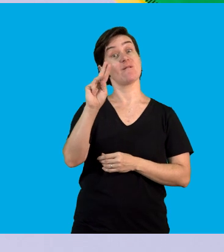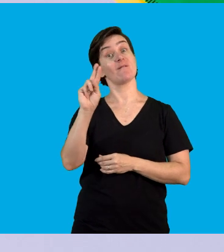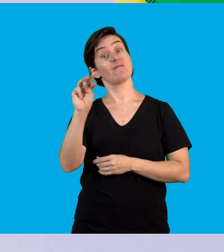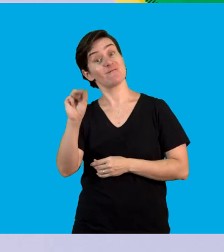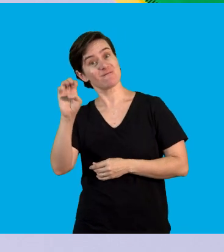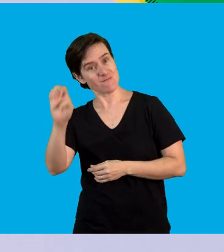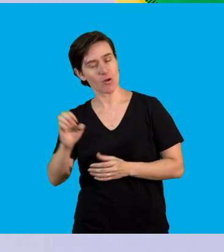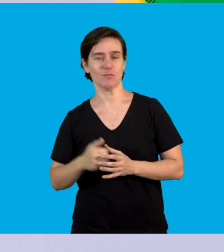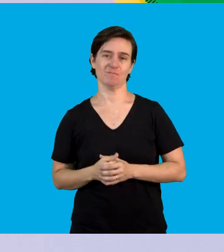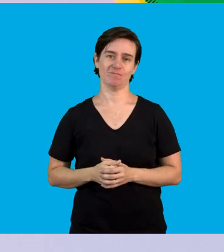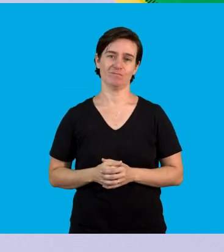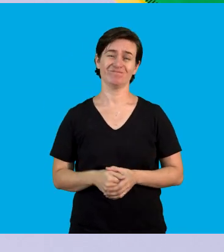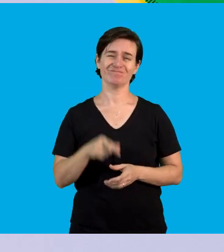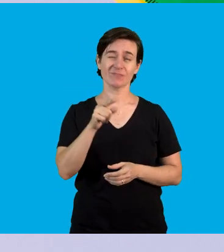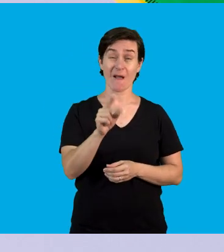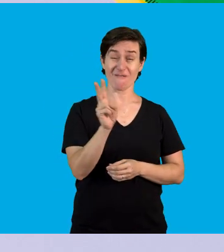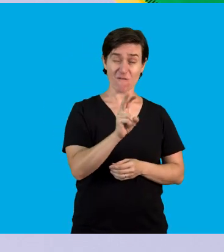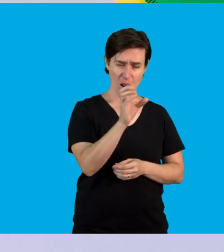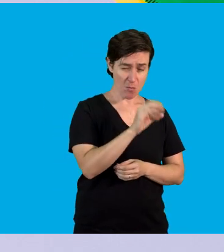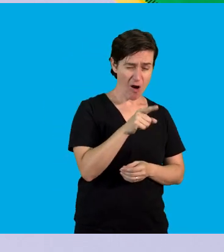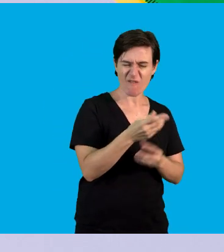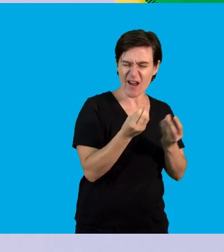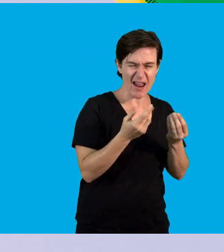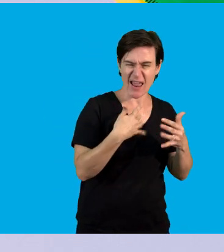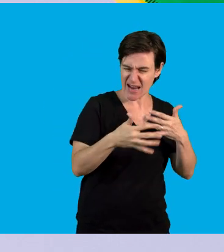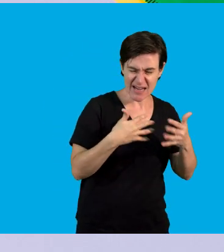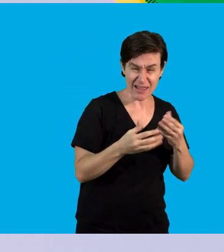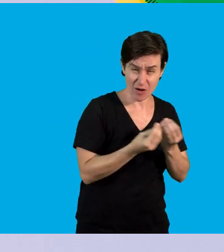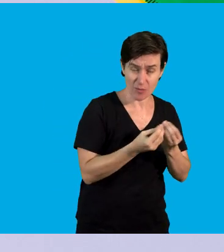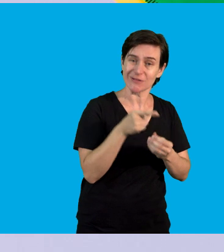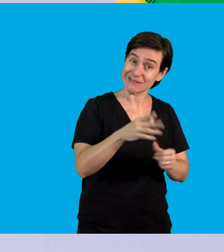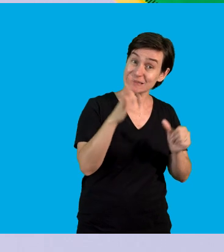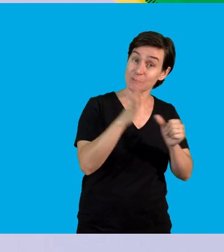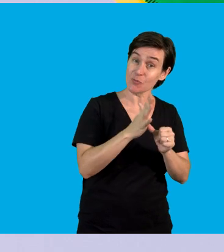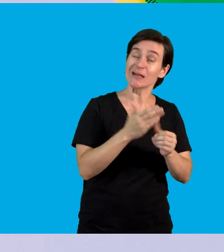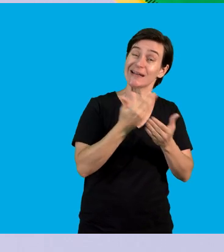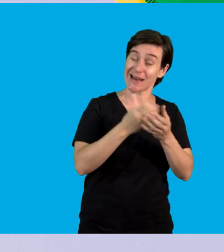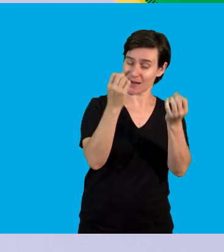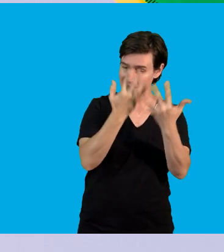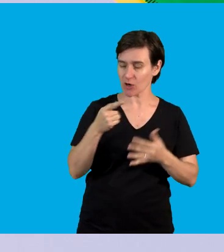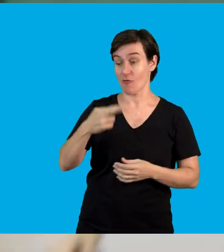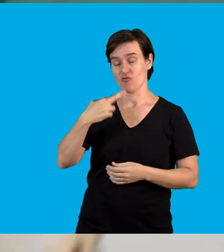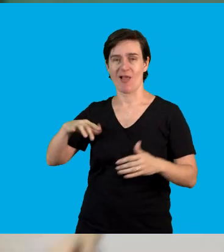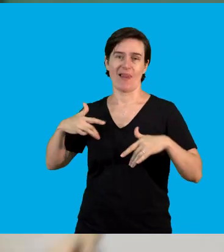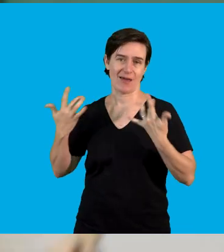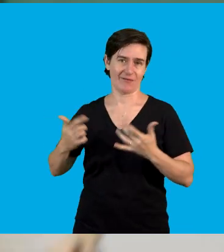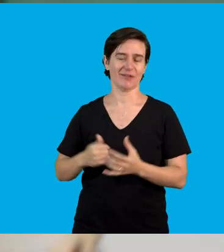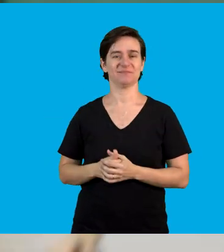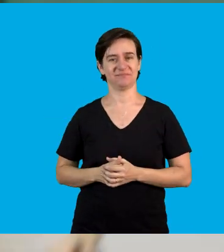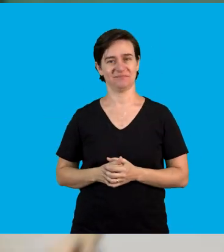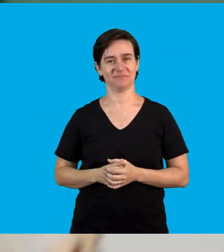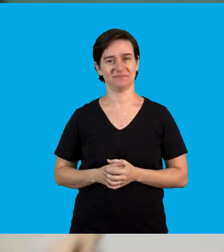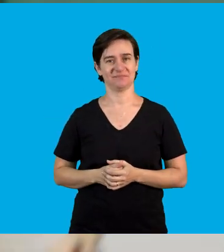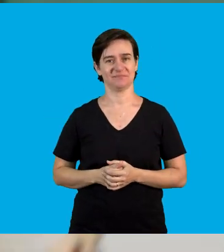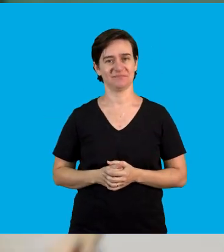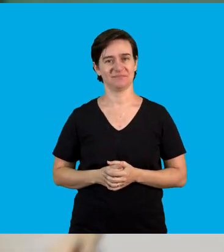pool. The volume of objects is important and can be calculated in real life.